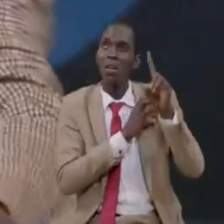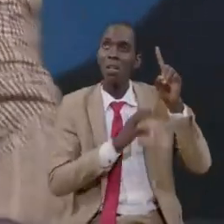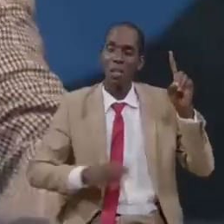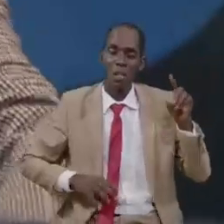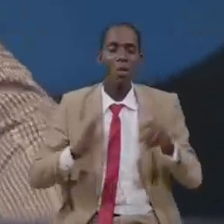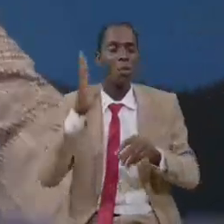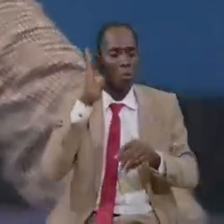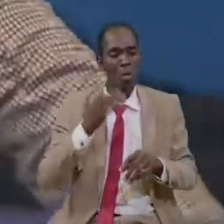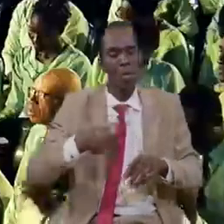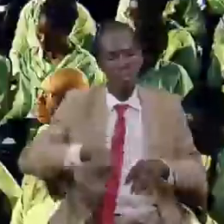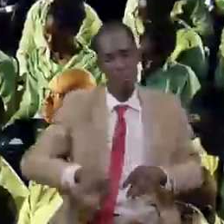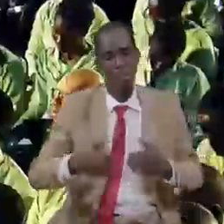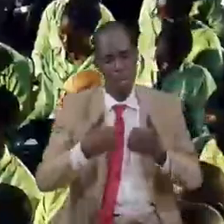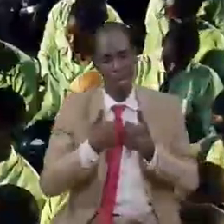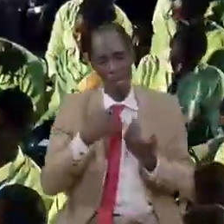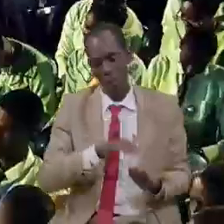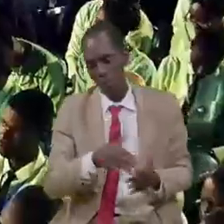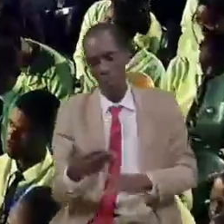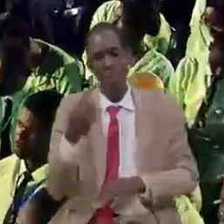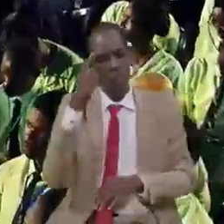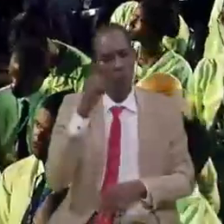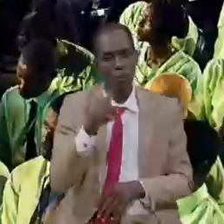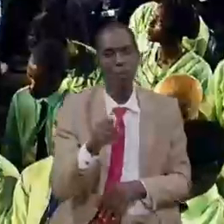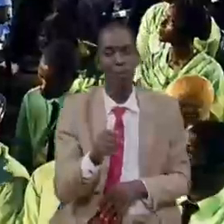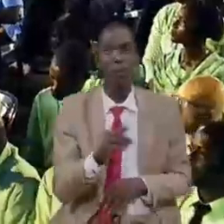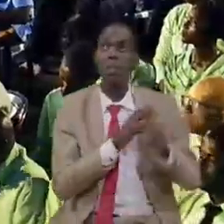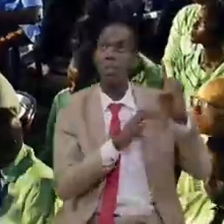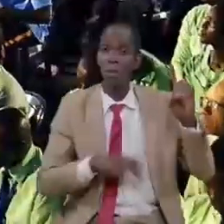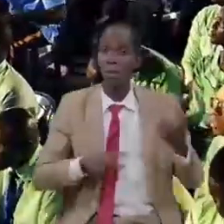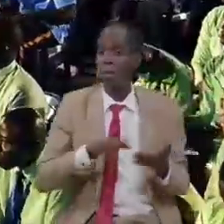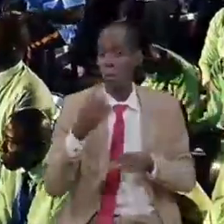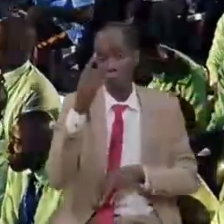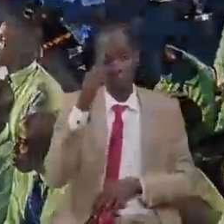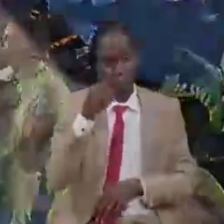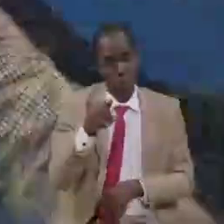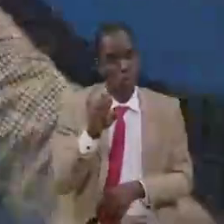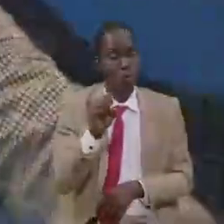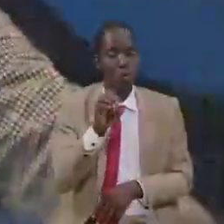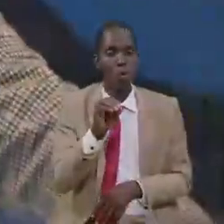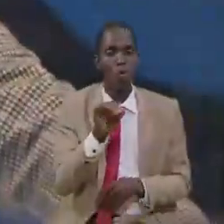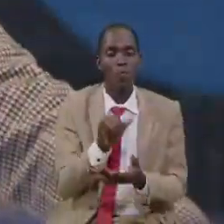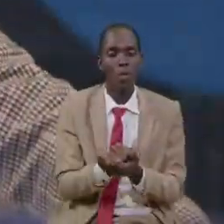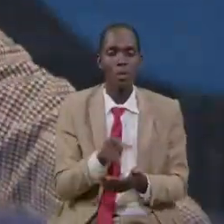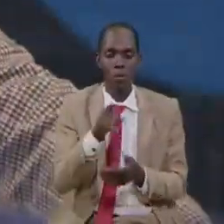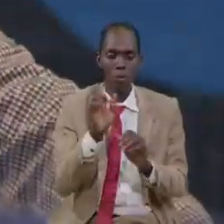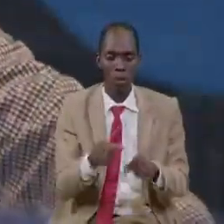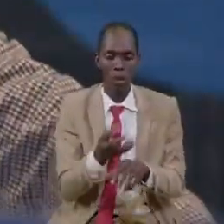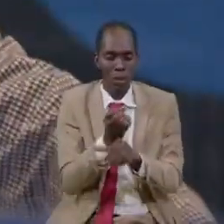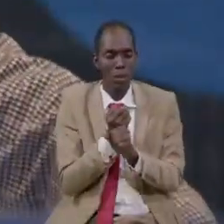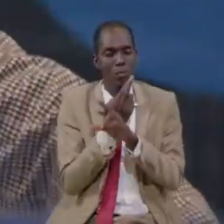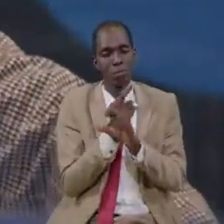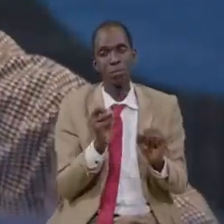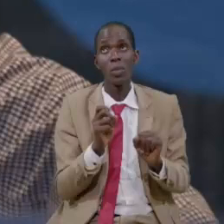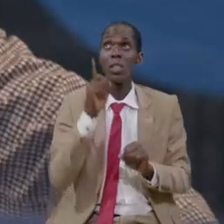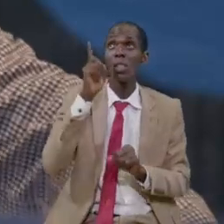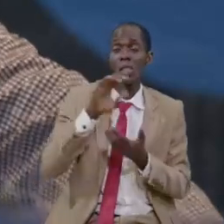died for you. And he died for you so that there be redemption. He died for you so